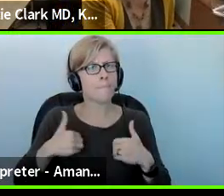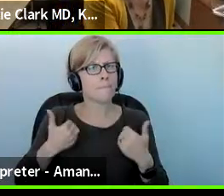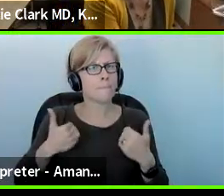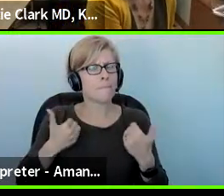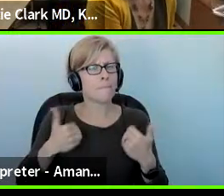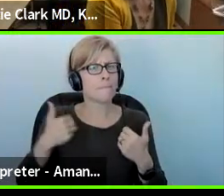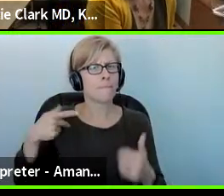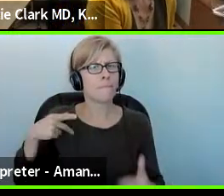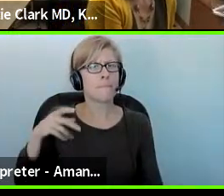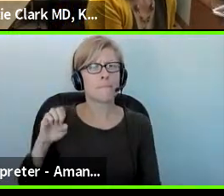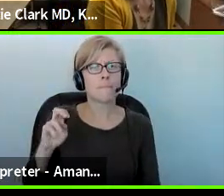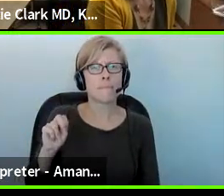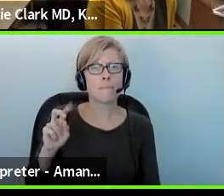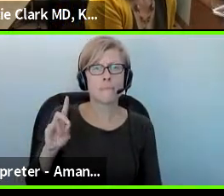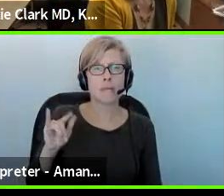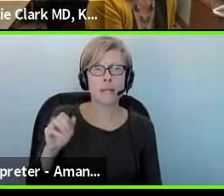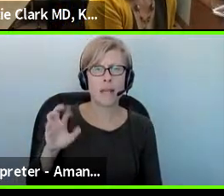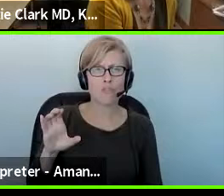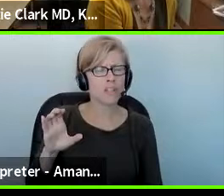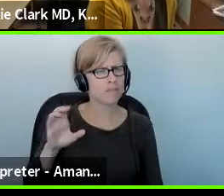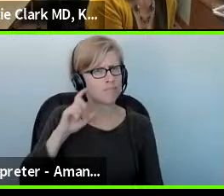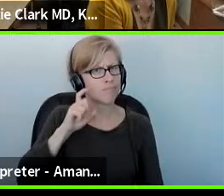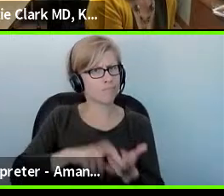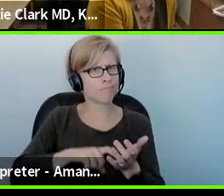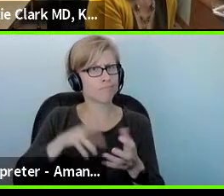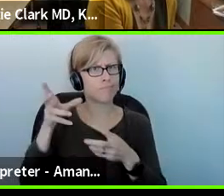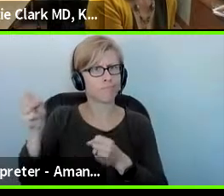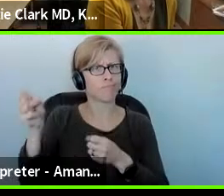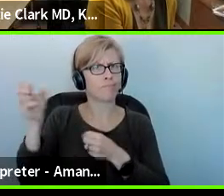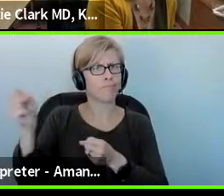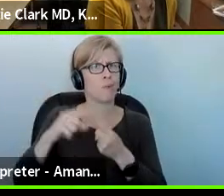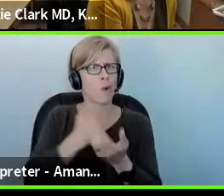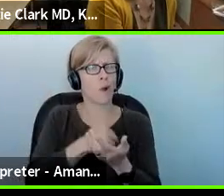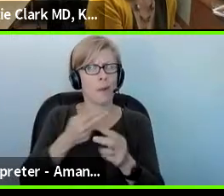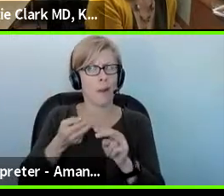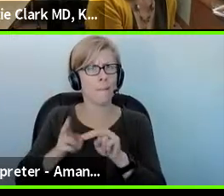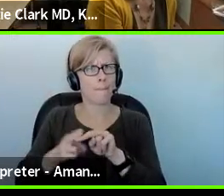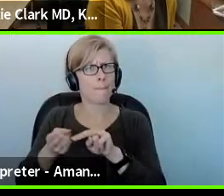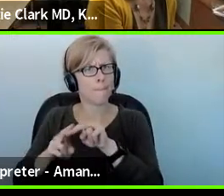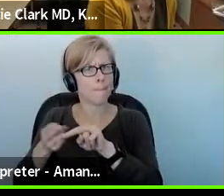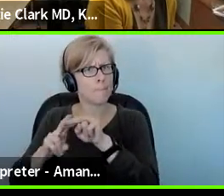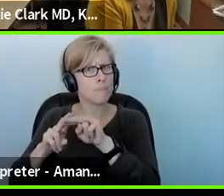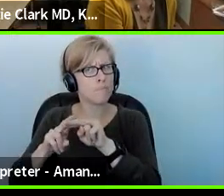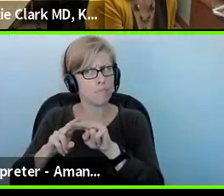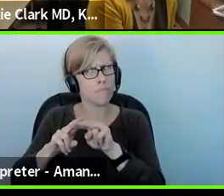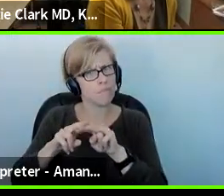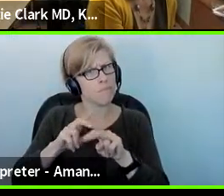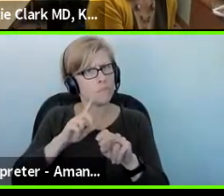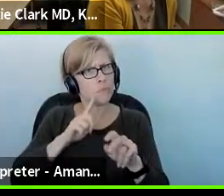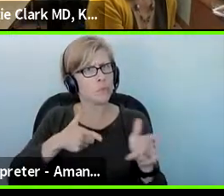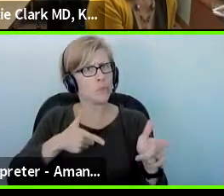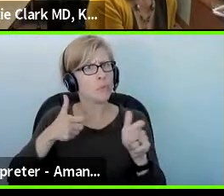hospitalization continues to go up, and to go up pretty rapidly.